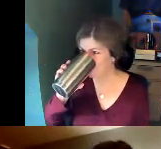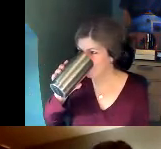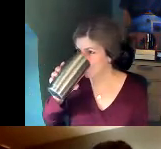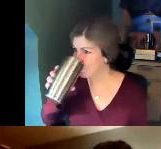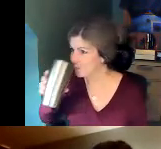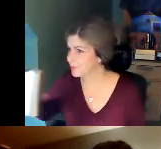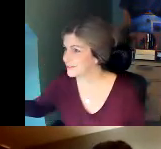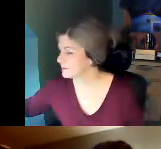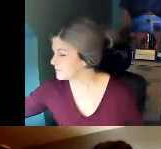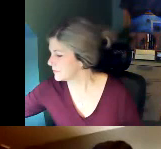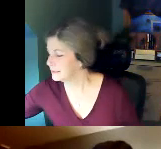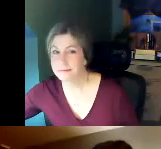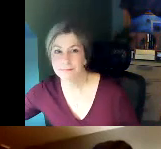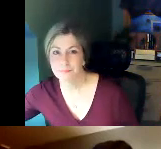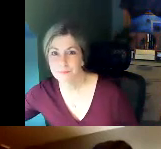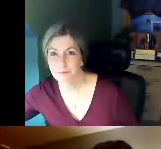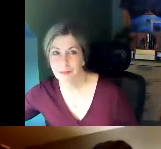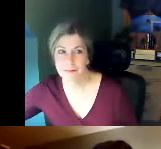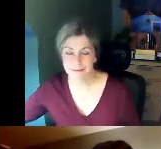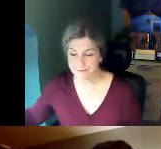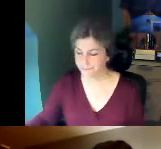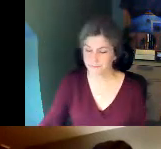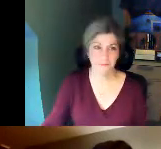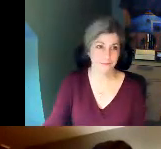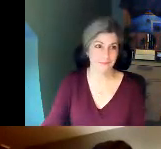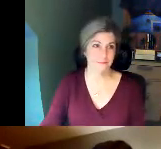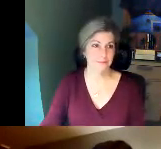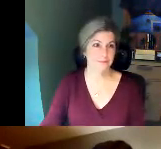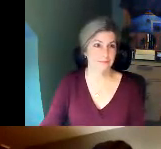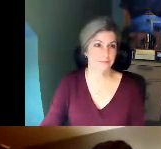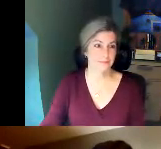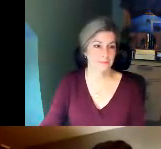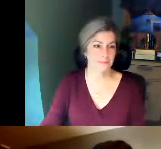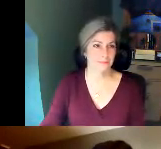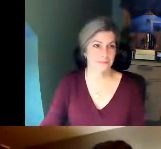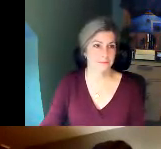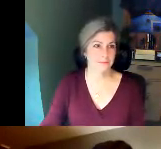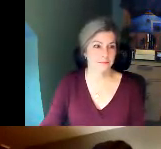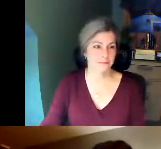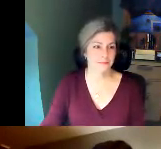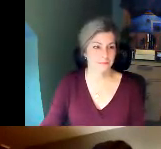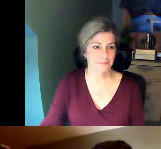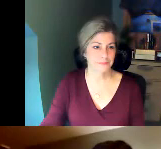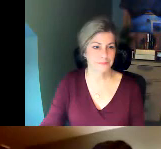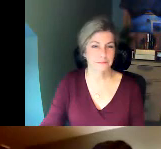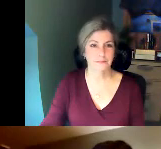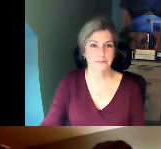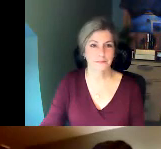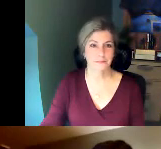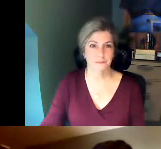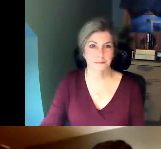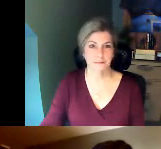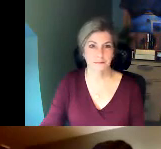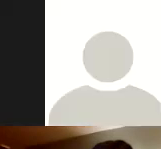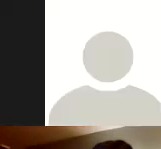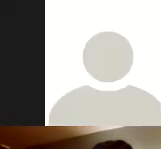through this process? Just a general overview. And then we have obviously a number of experts. So as I'm talking, feel free to